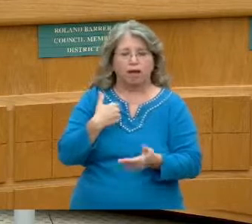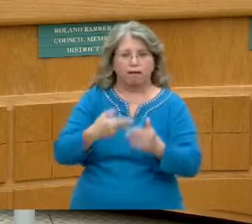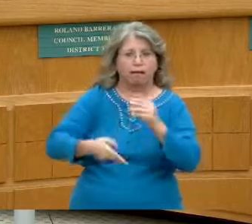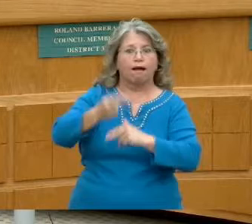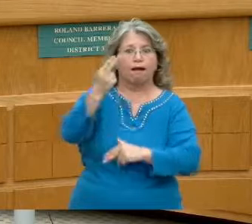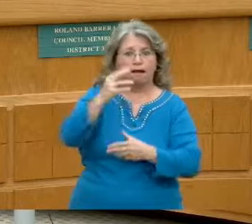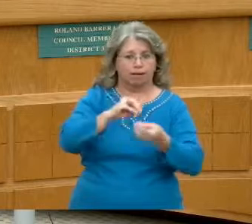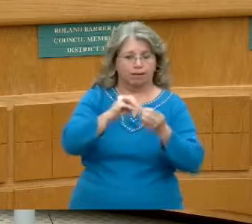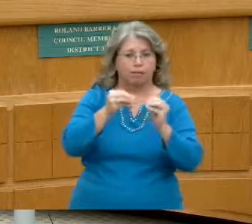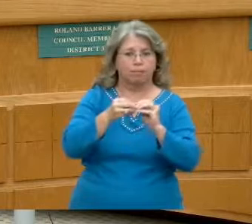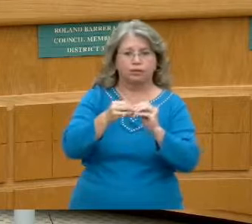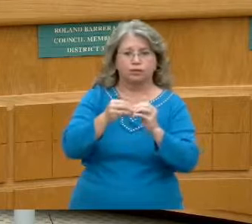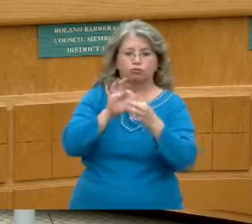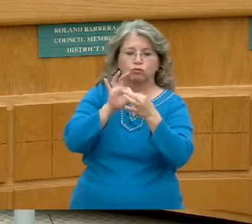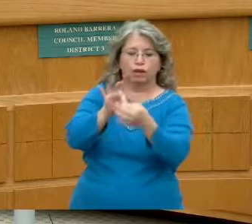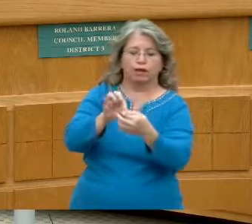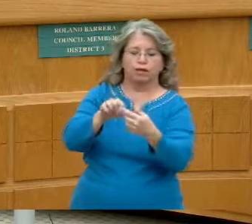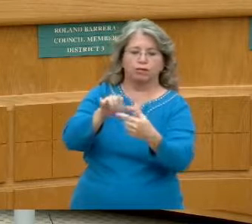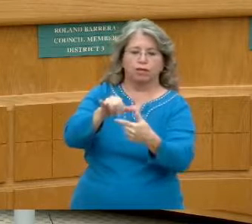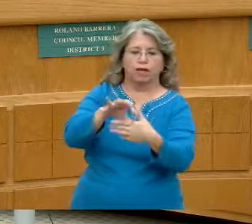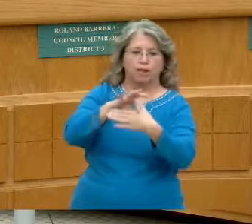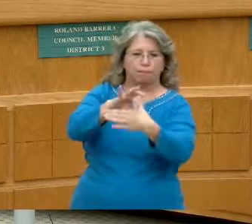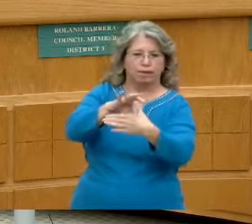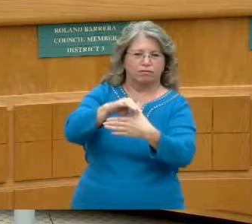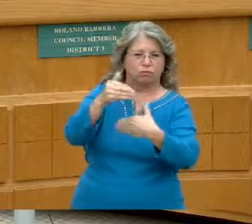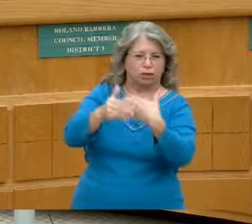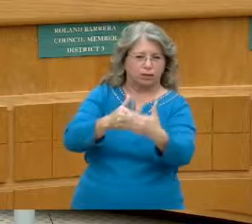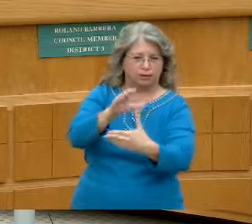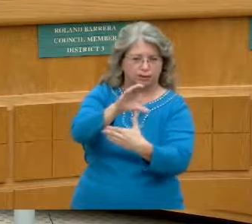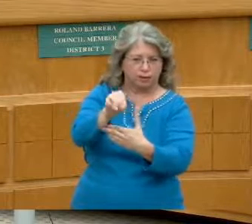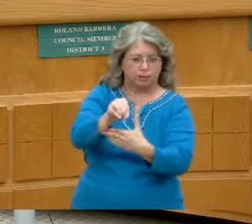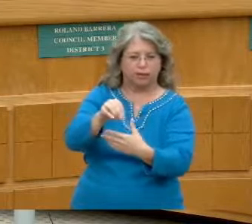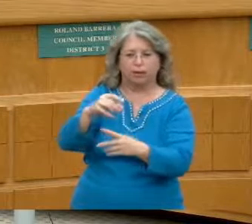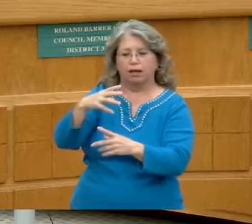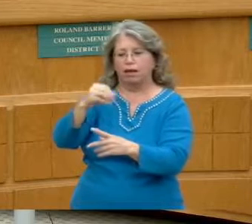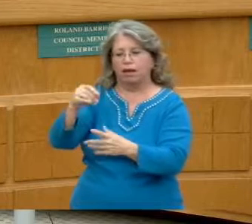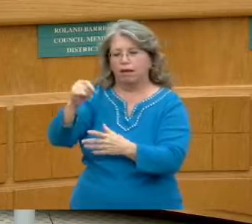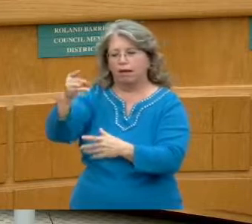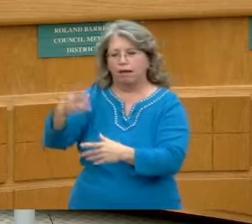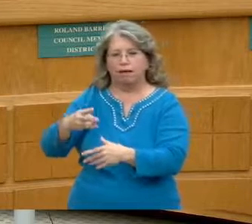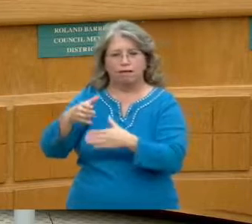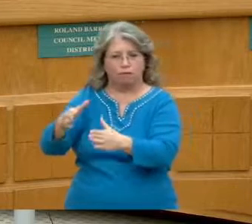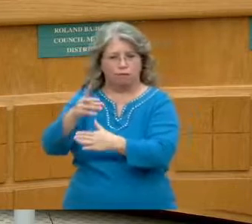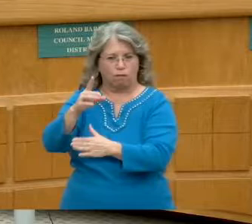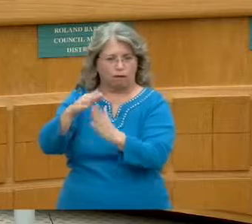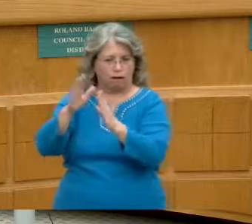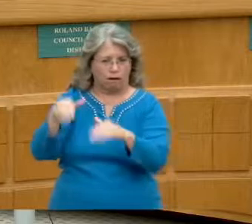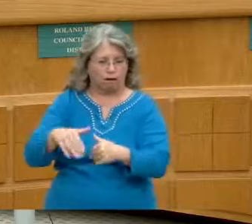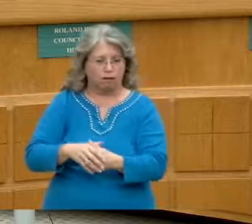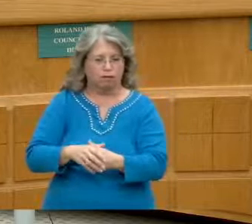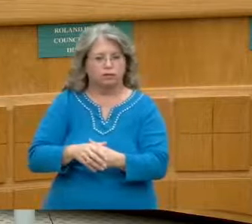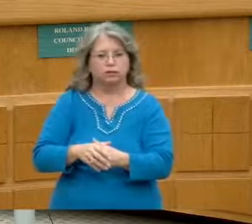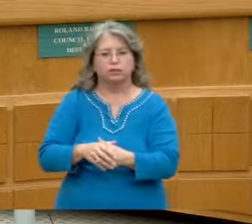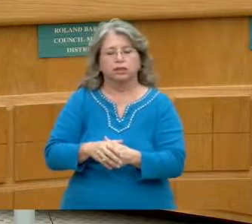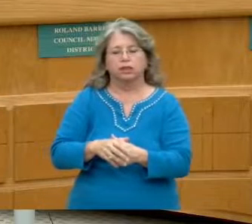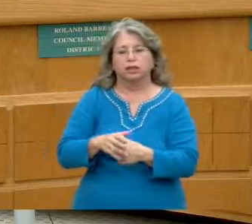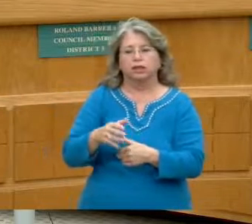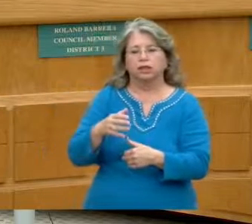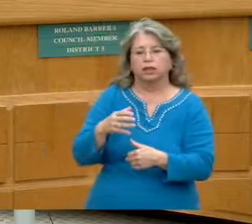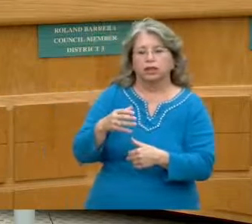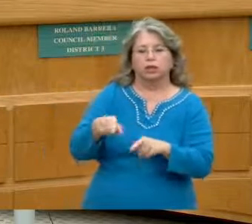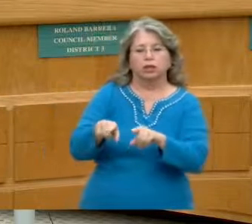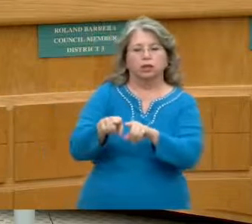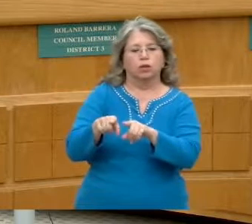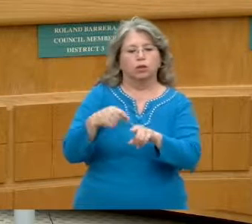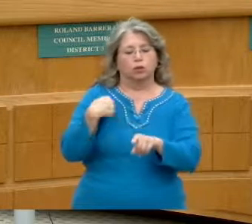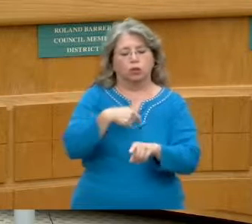as 2 transitional housing complexes, as well as some senior centers or senior facilities.